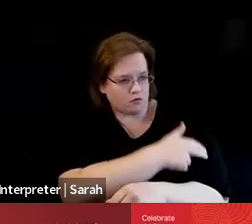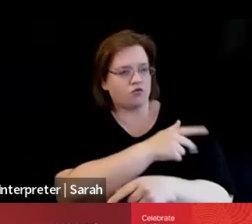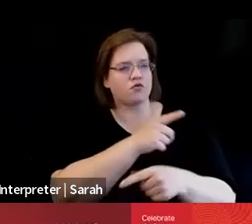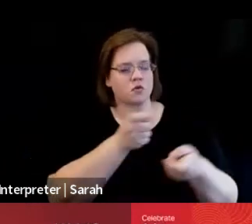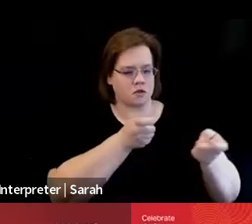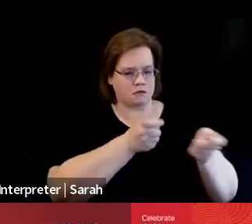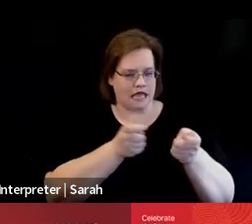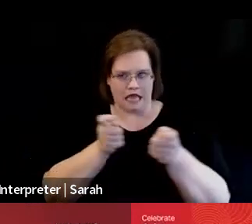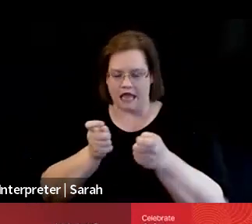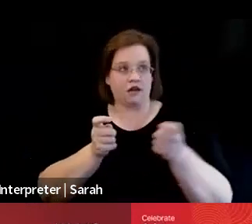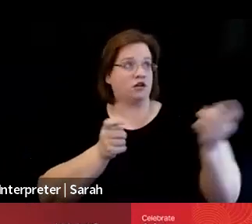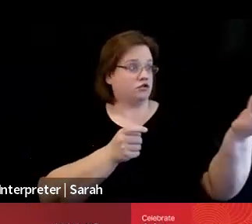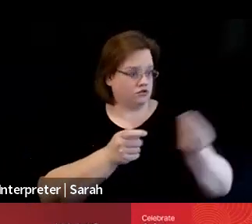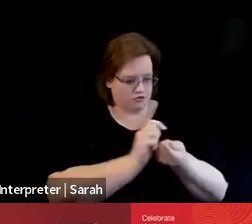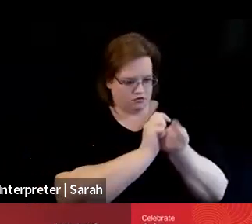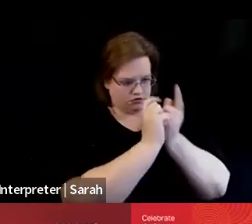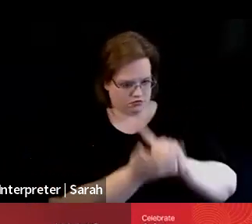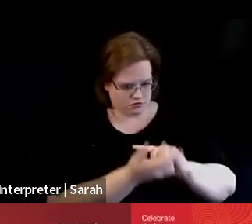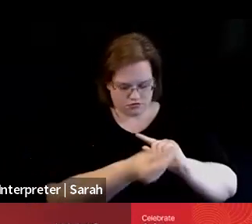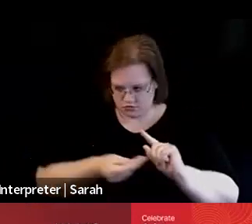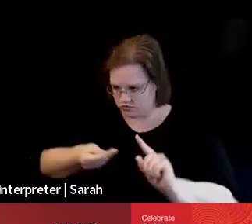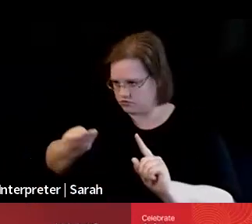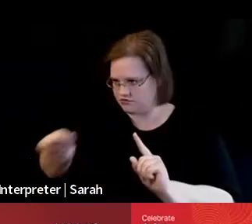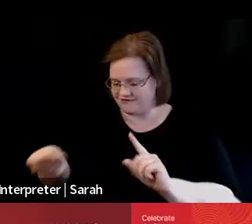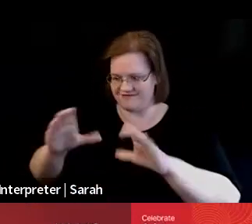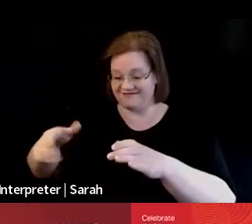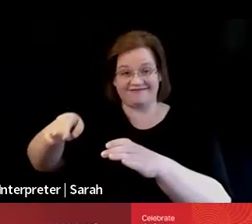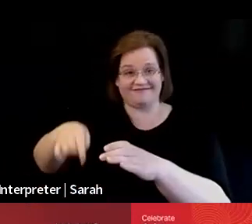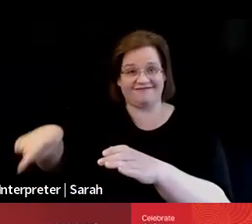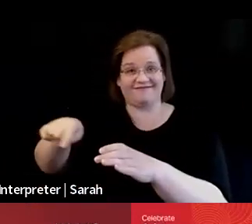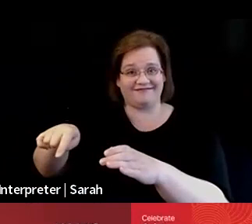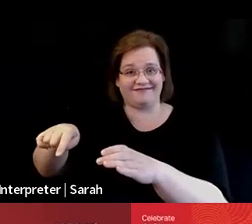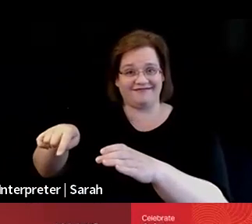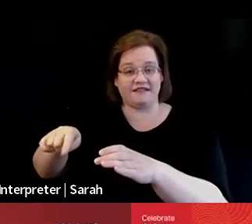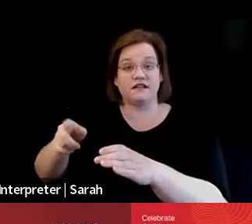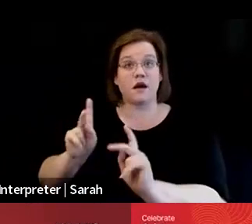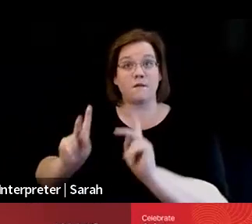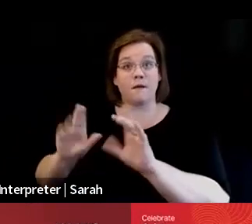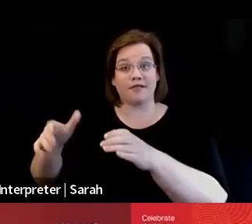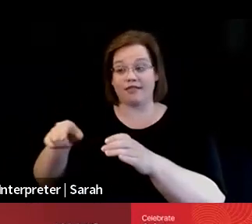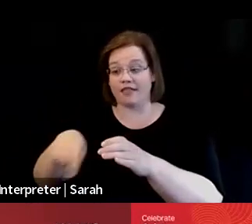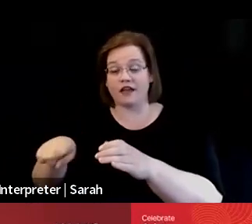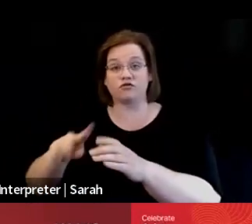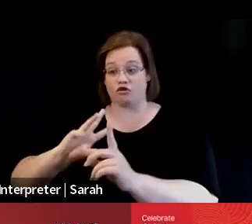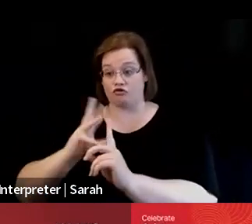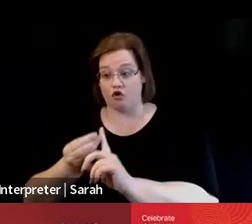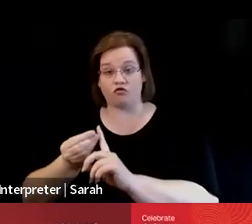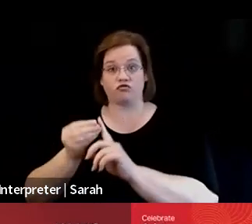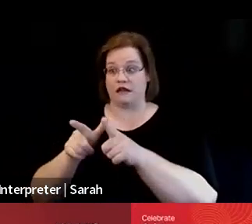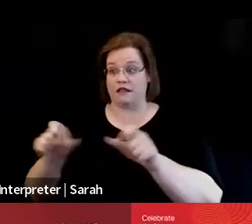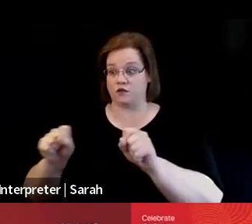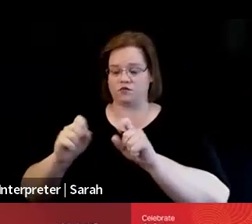gets translated to reach the population that we're specifically talking about, which is a population that's culturally and linguistically